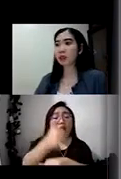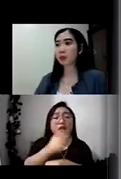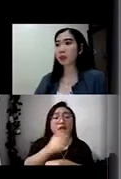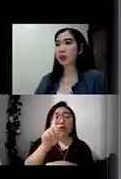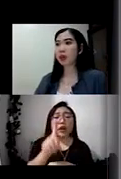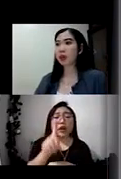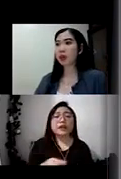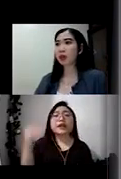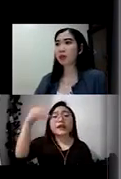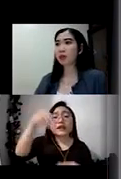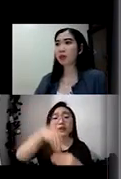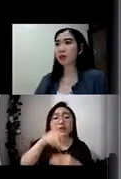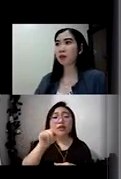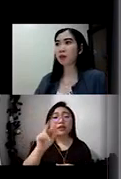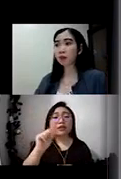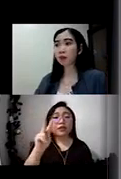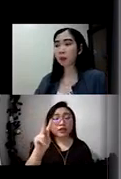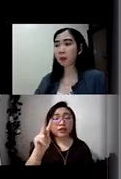link